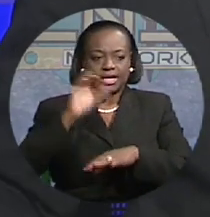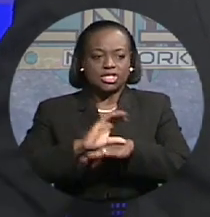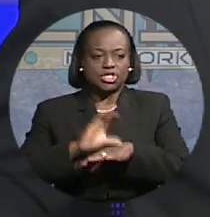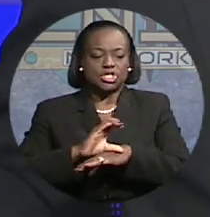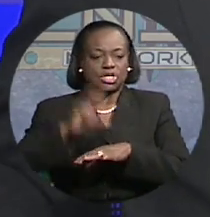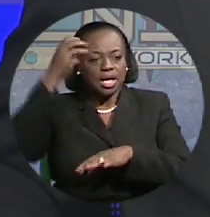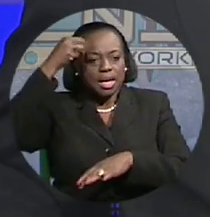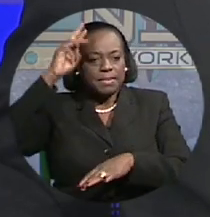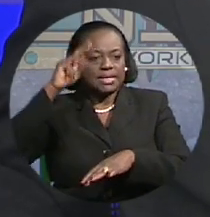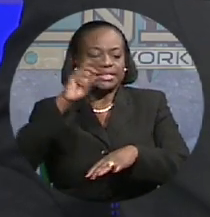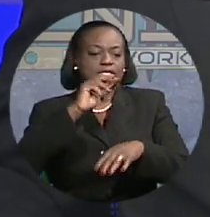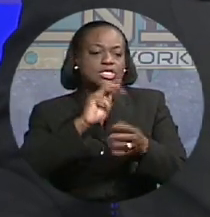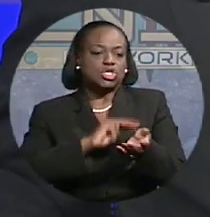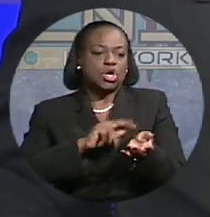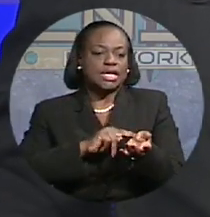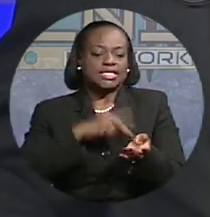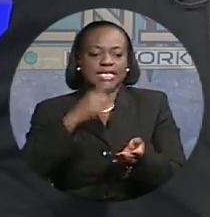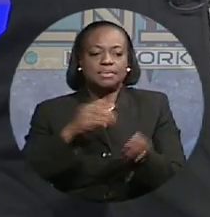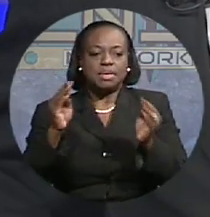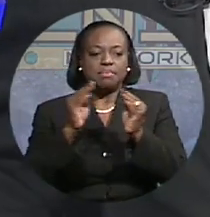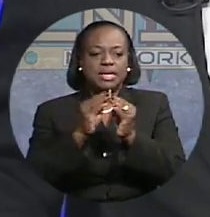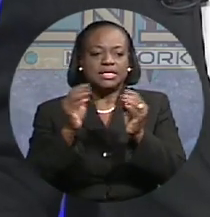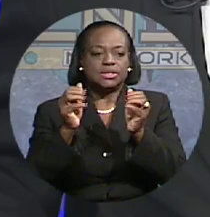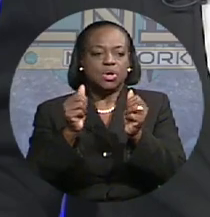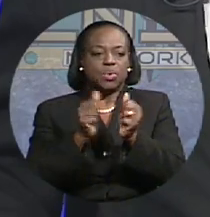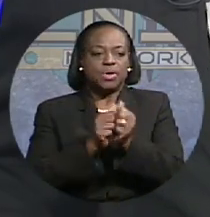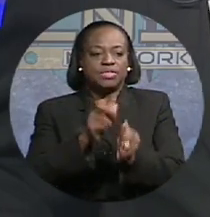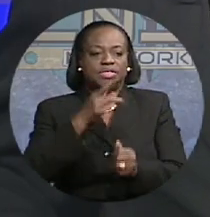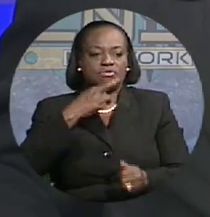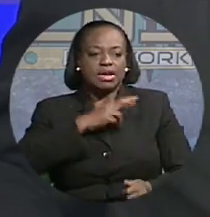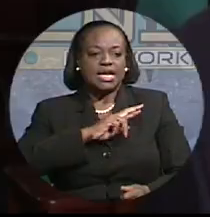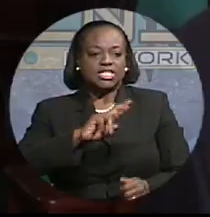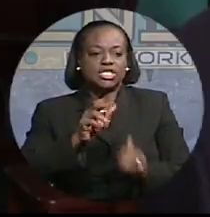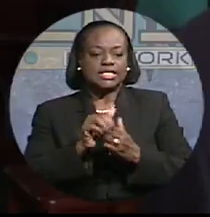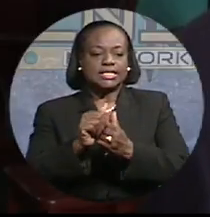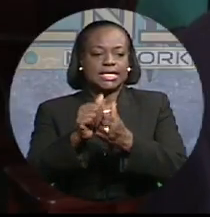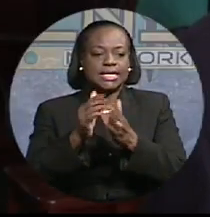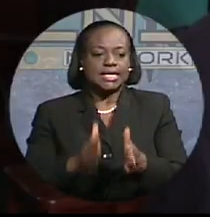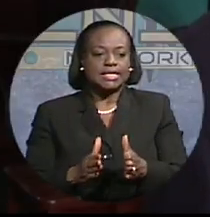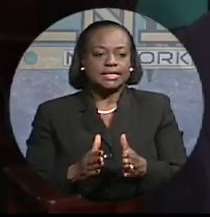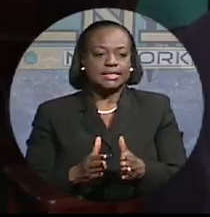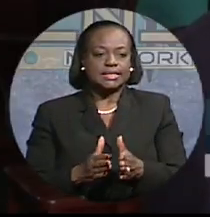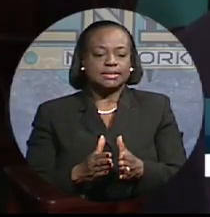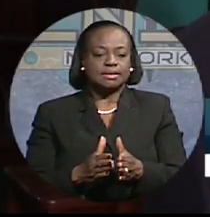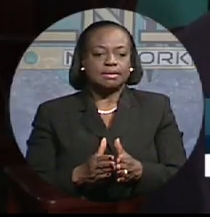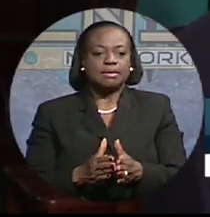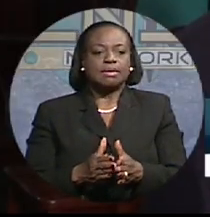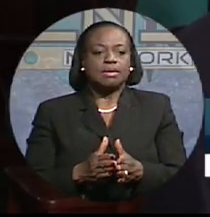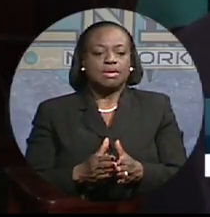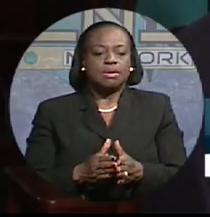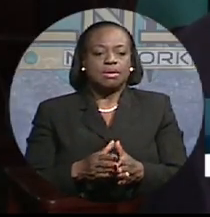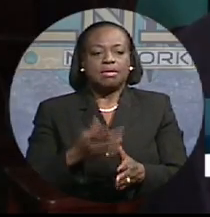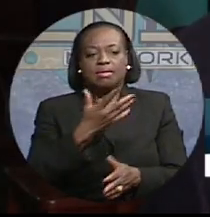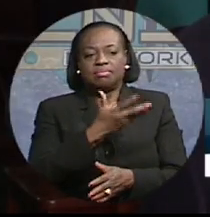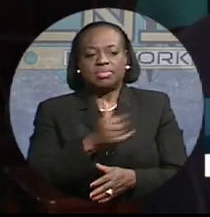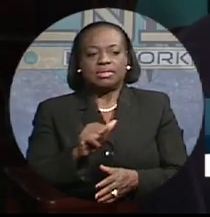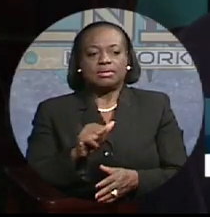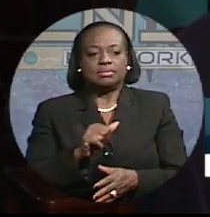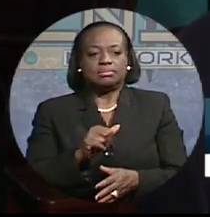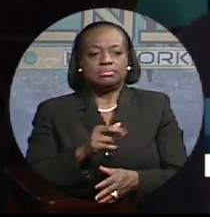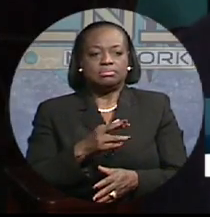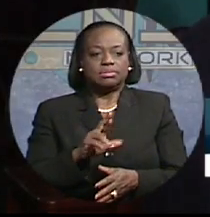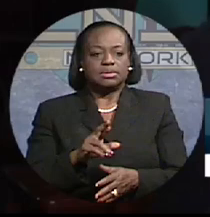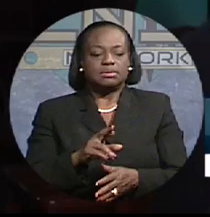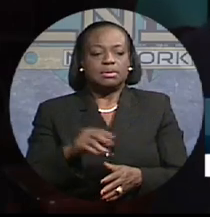also be meeting with religious leaders there ahead of the forum. We've also had requests while we're down there to meet